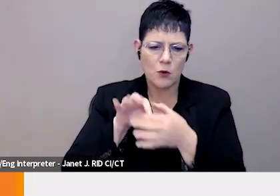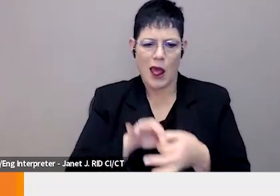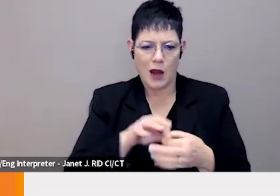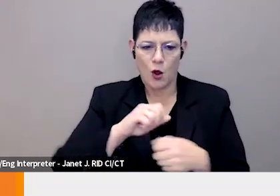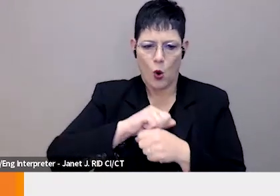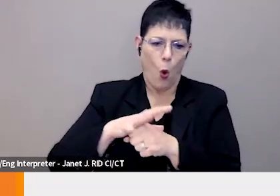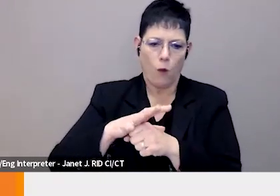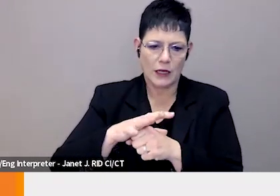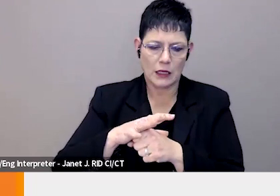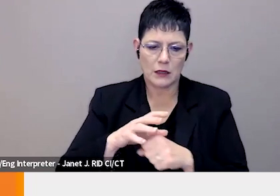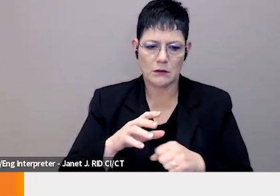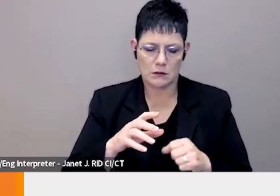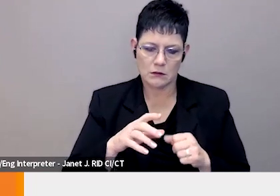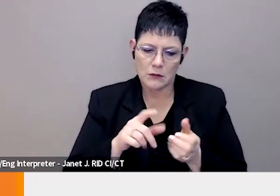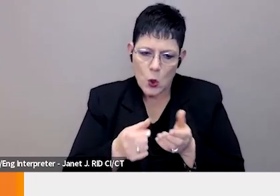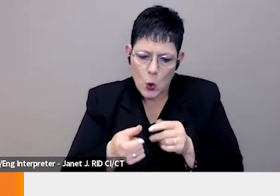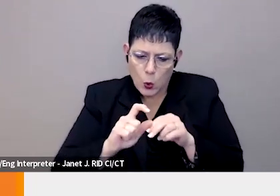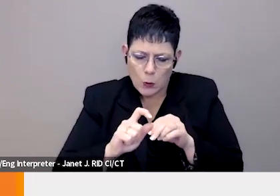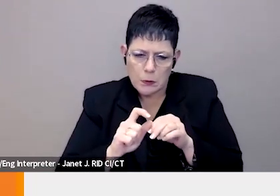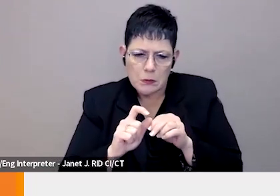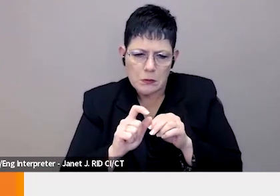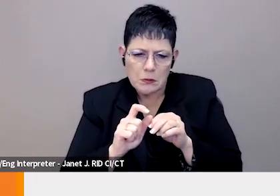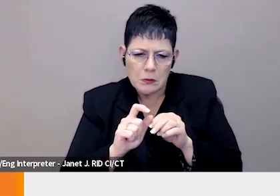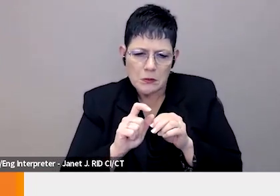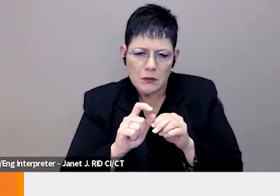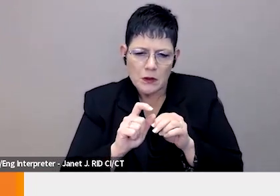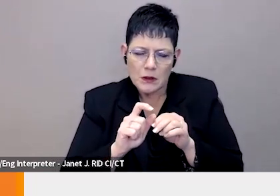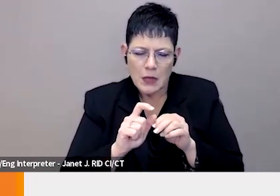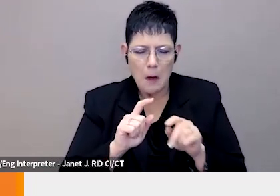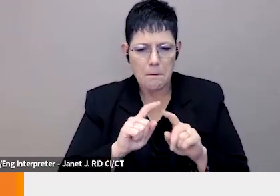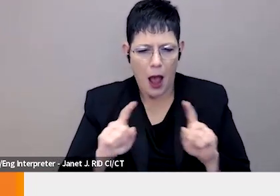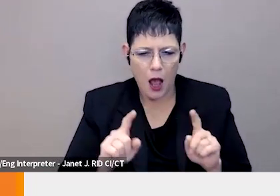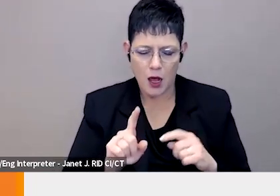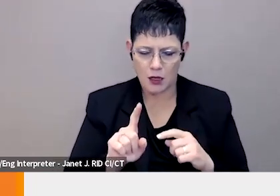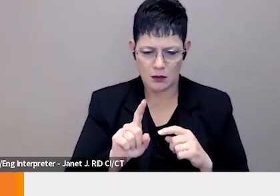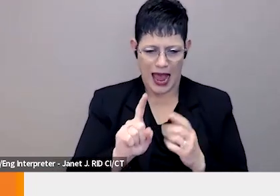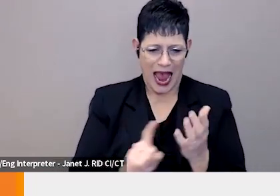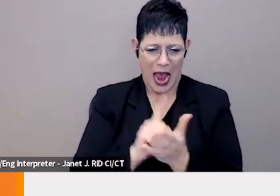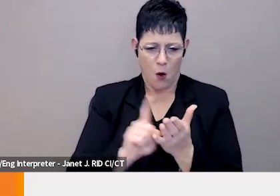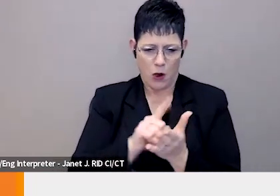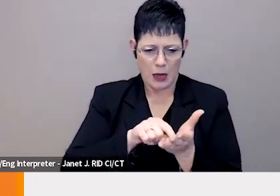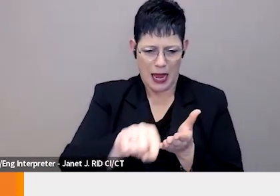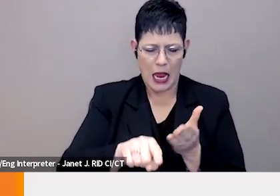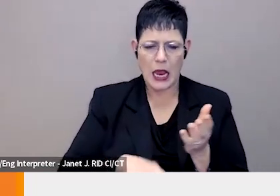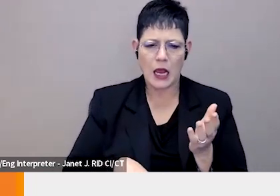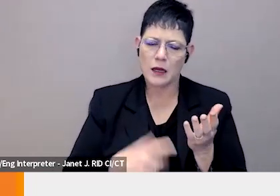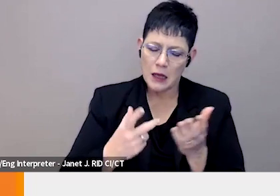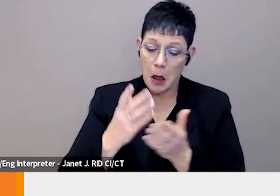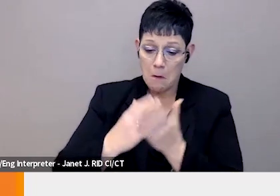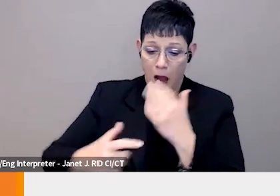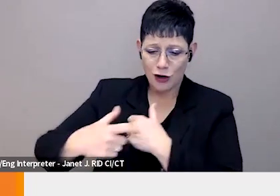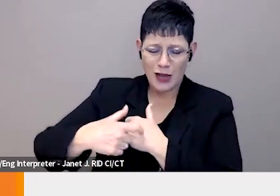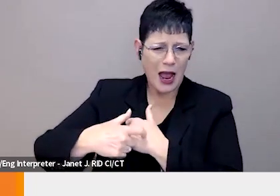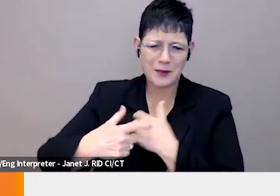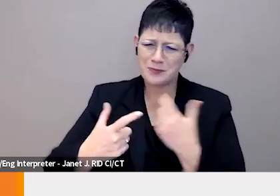in the hourly wages of care workers, we still see an issue with part-time hours and part-year employment, and that this